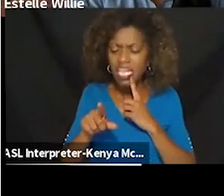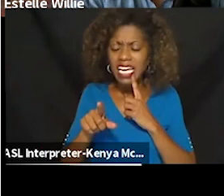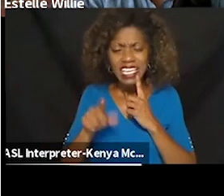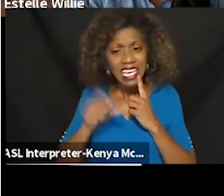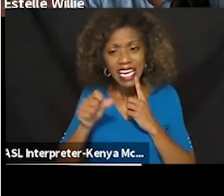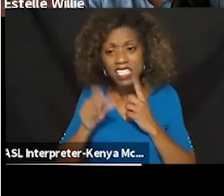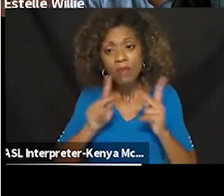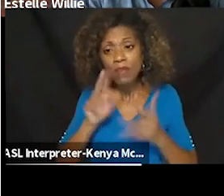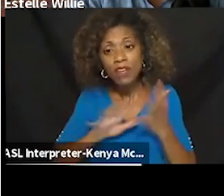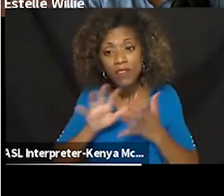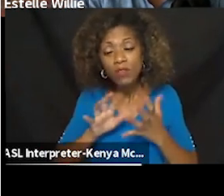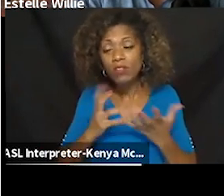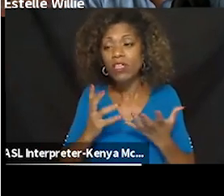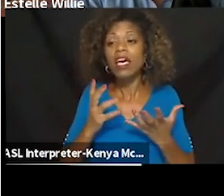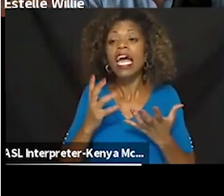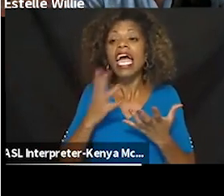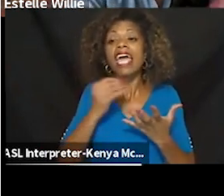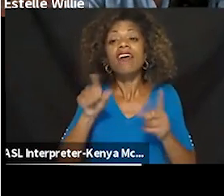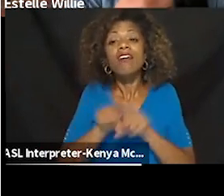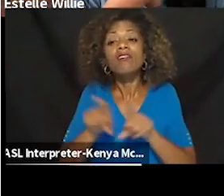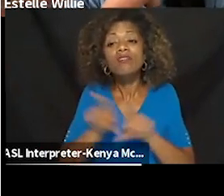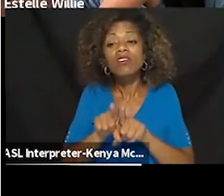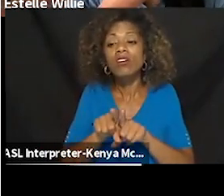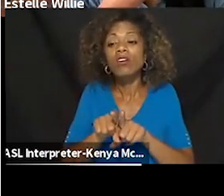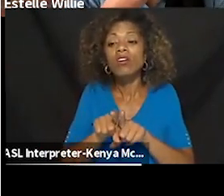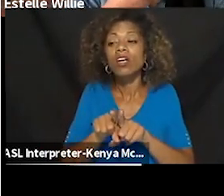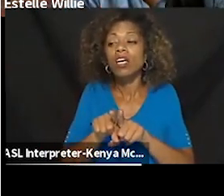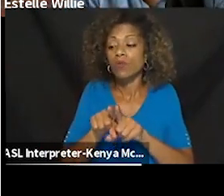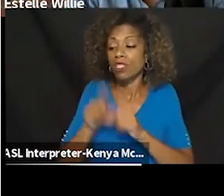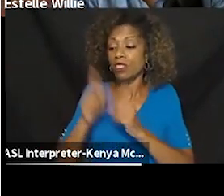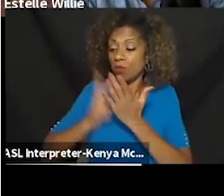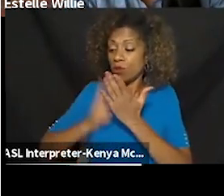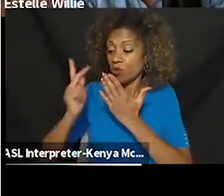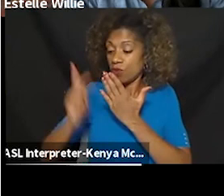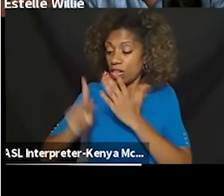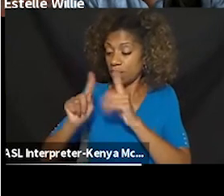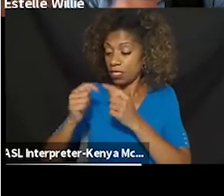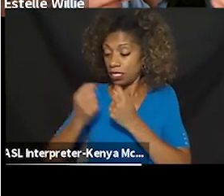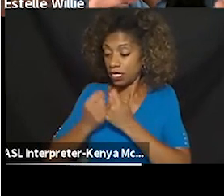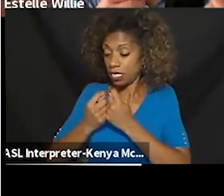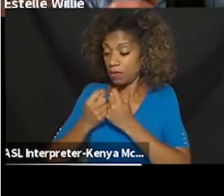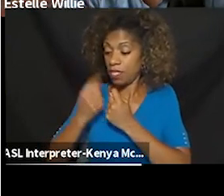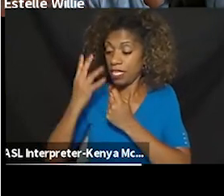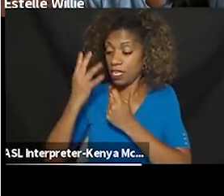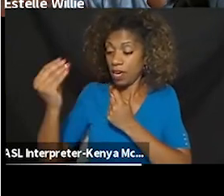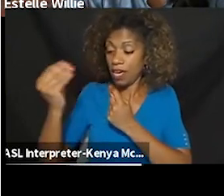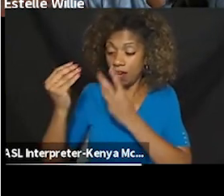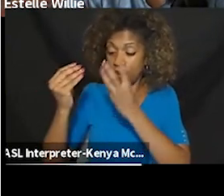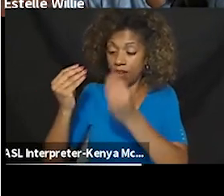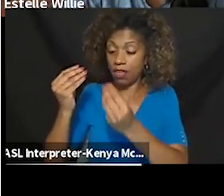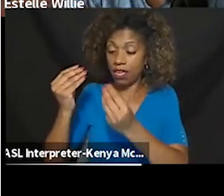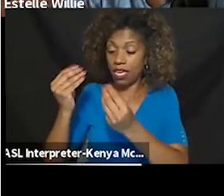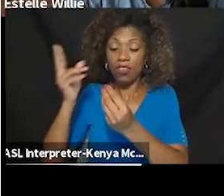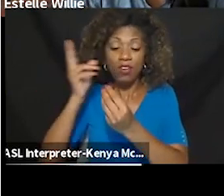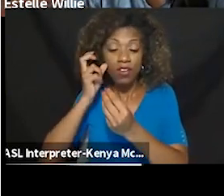are also corroborated by what the program team is hearing externally, then it clicks for people.